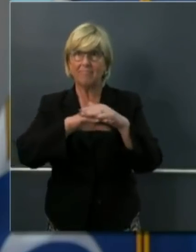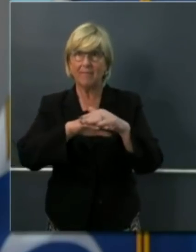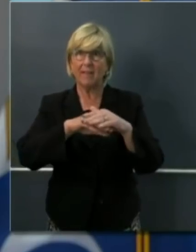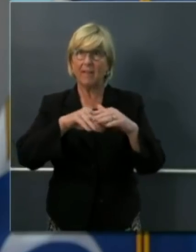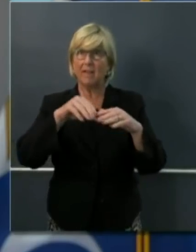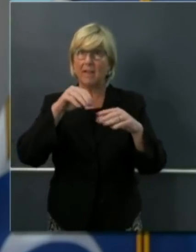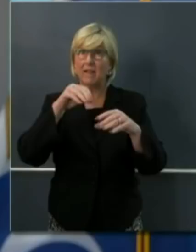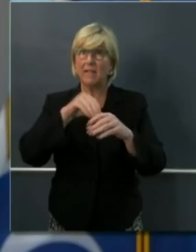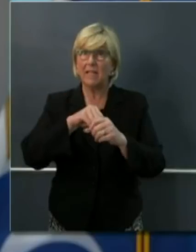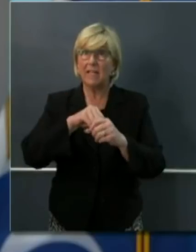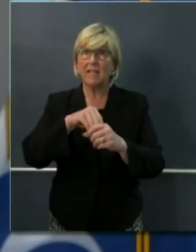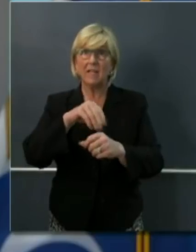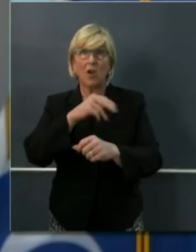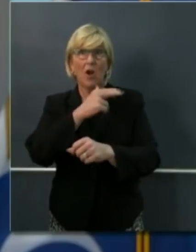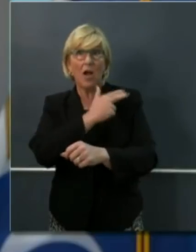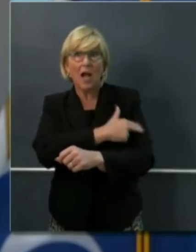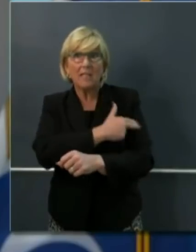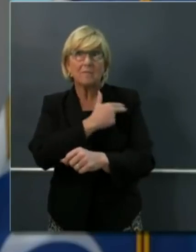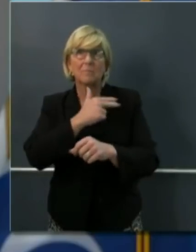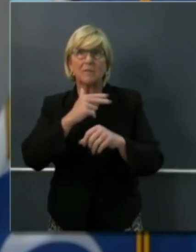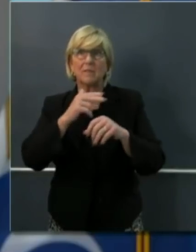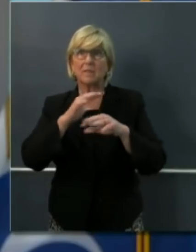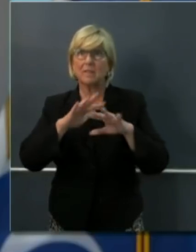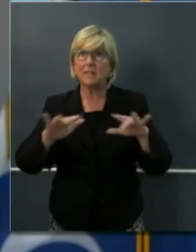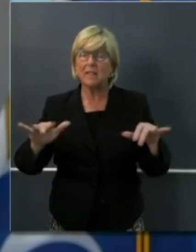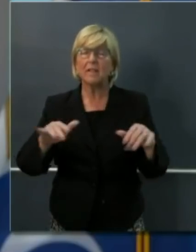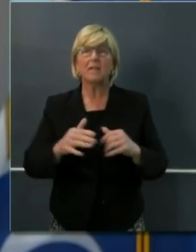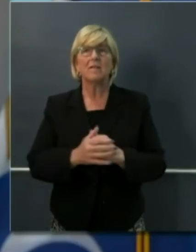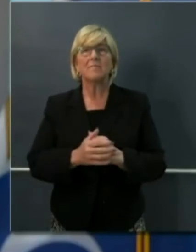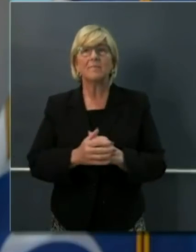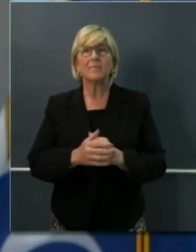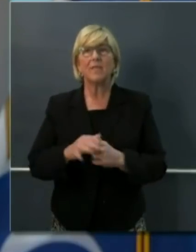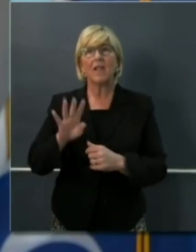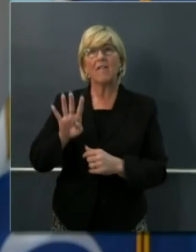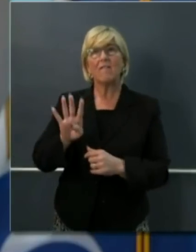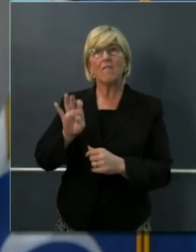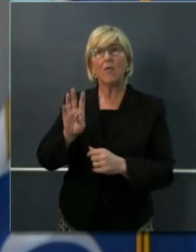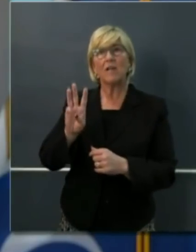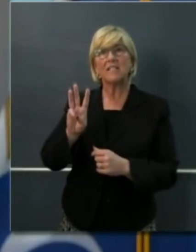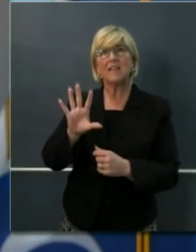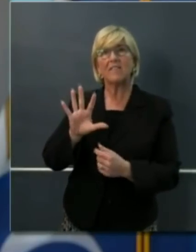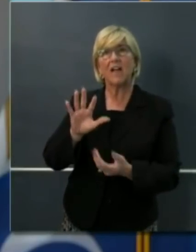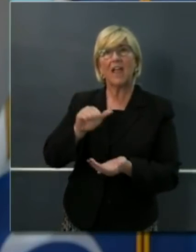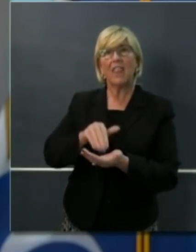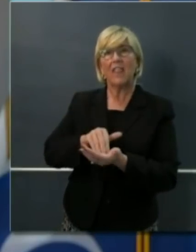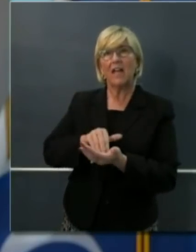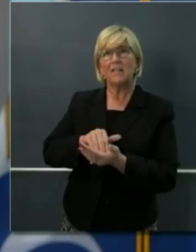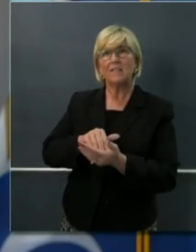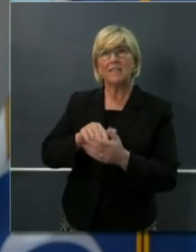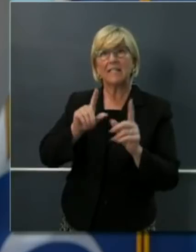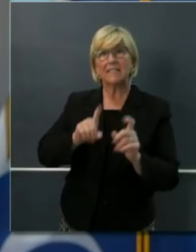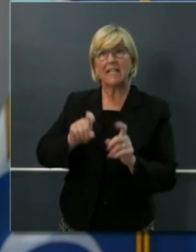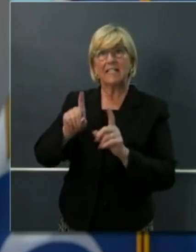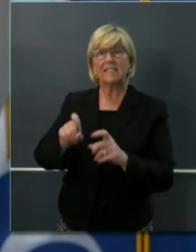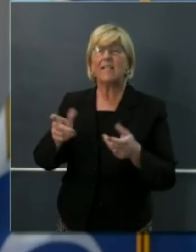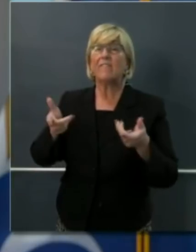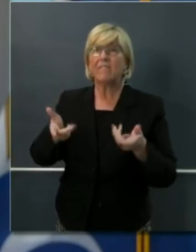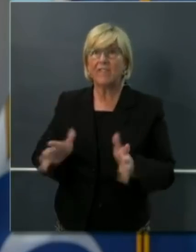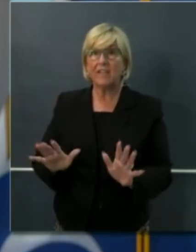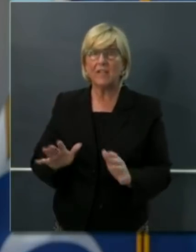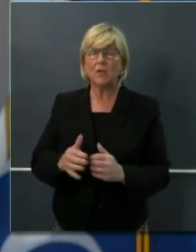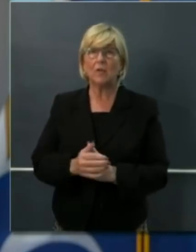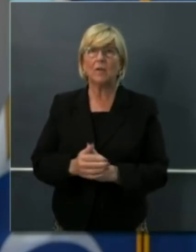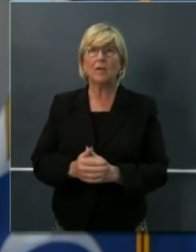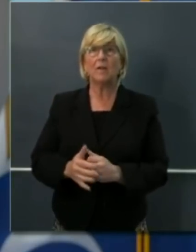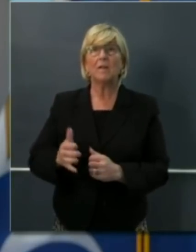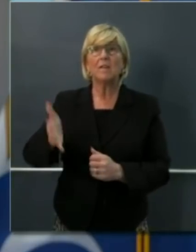in terms of augmenting and modifying these stay-at-home orders. So 465,000+ tests have been done. We went